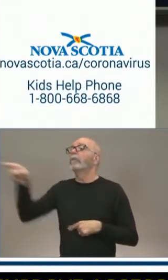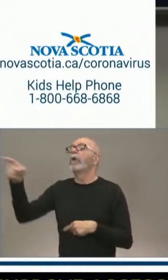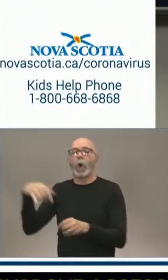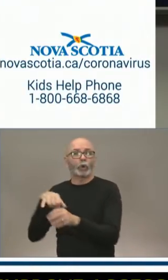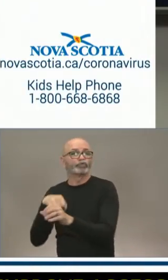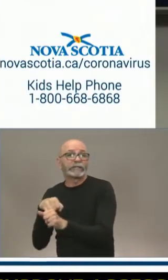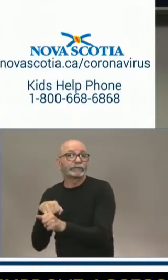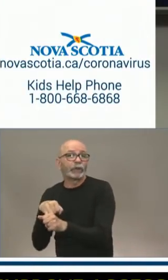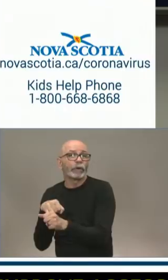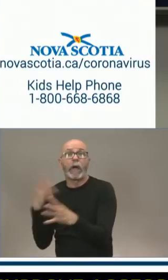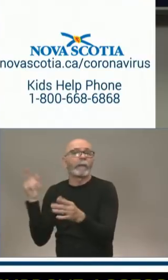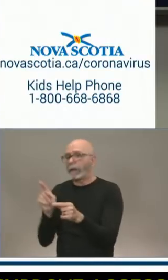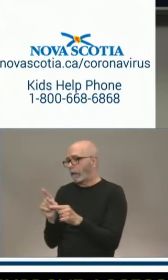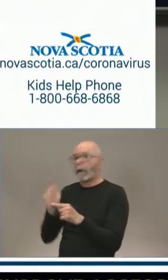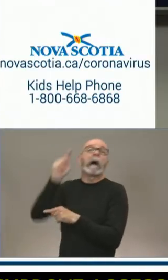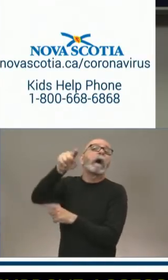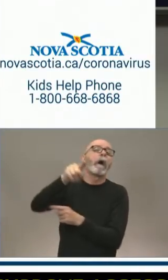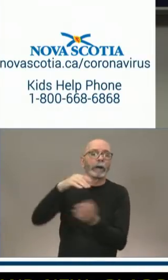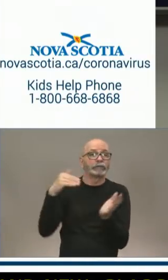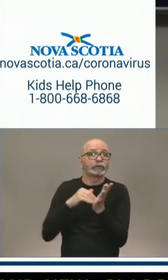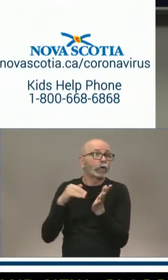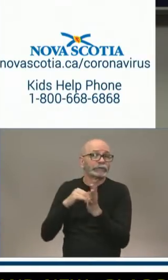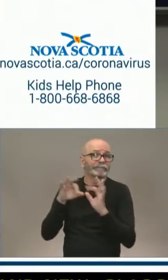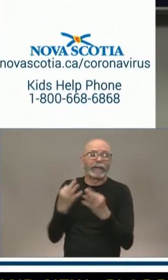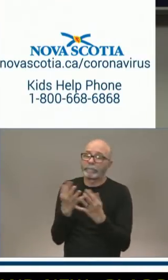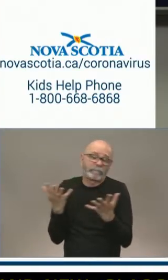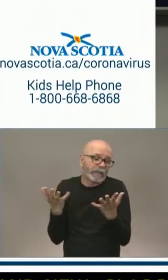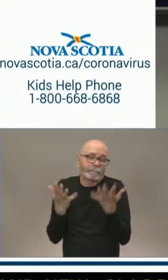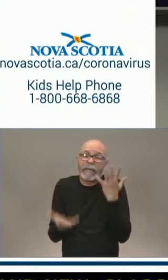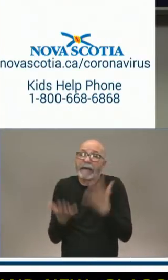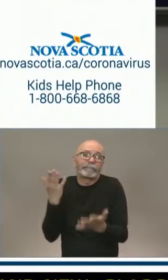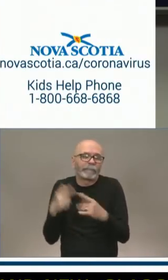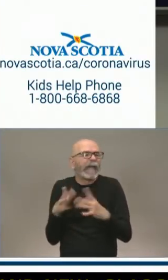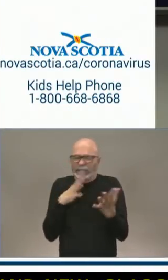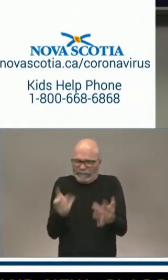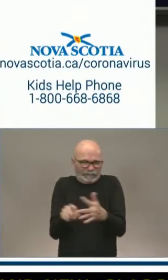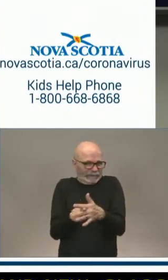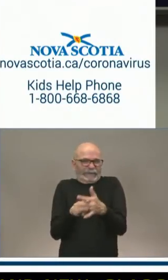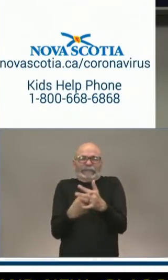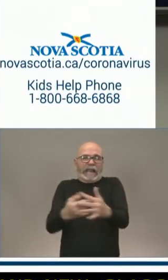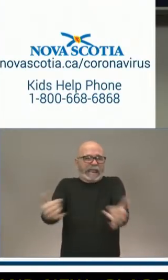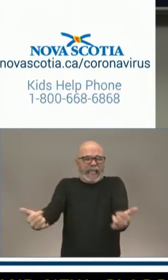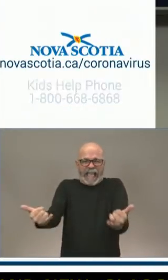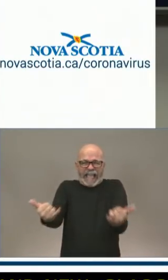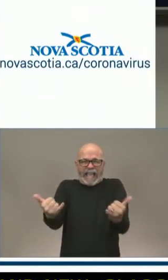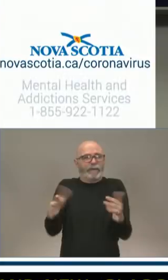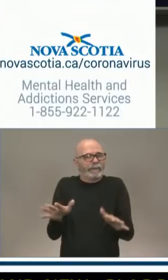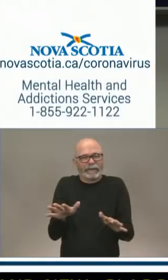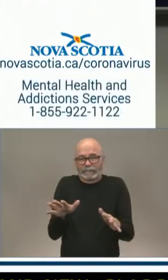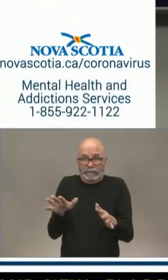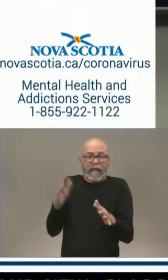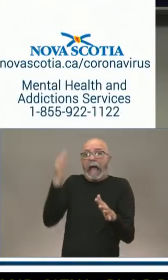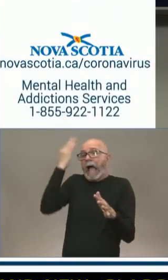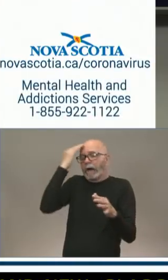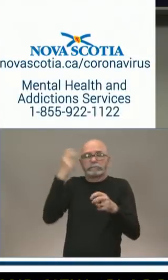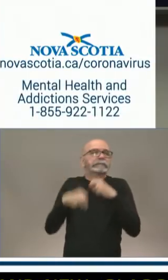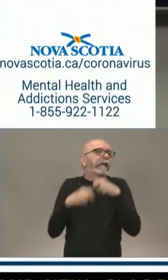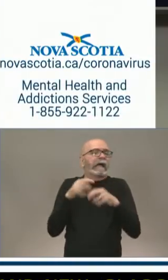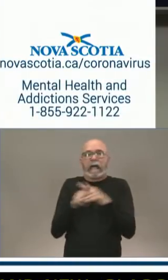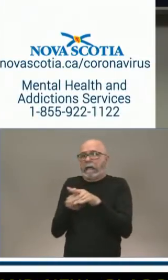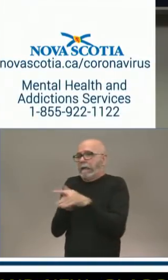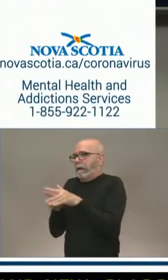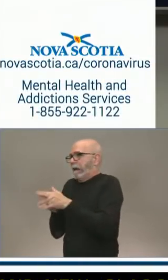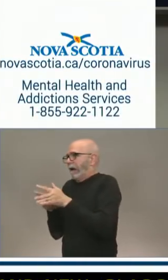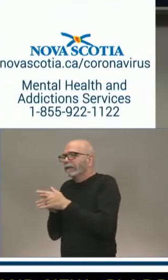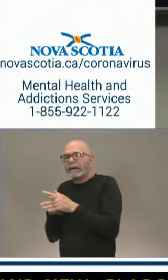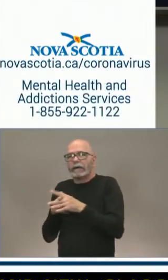So again, we're just at the beginning. We recognize that that there are access issues. We knew that from the very